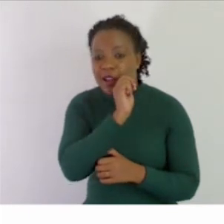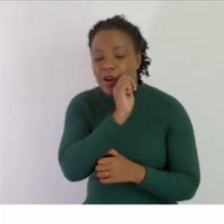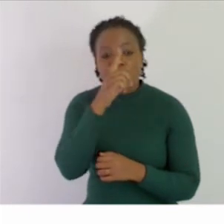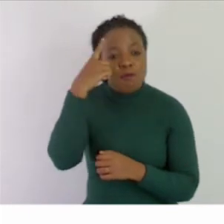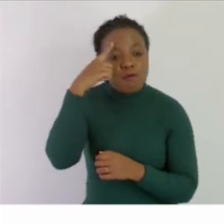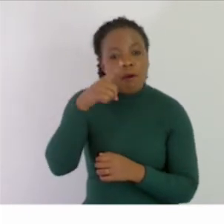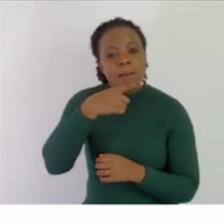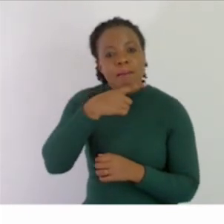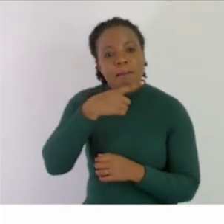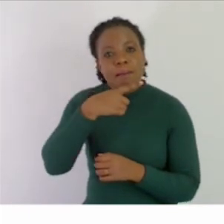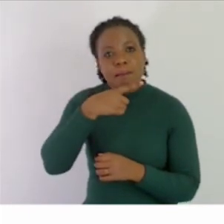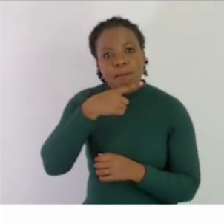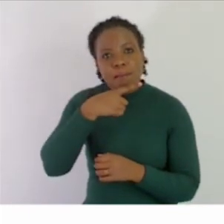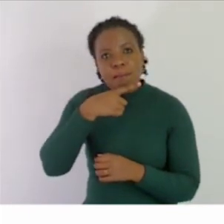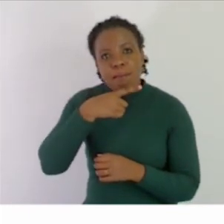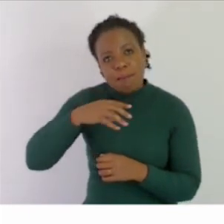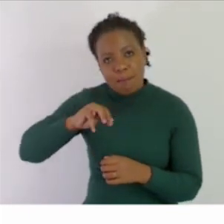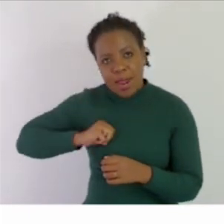or animals.